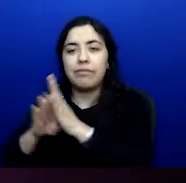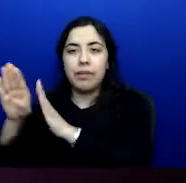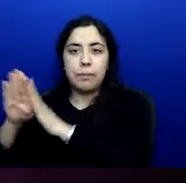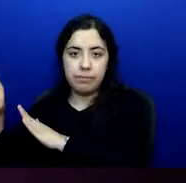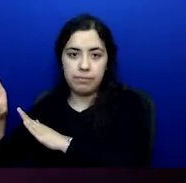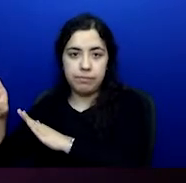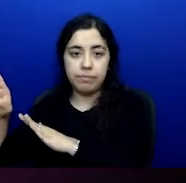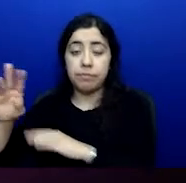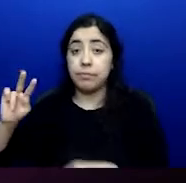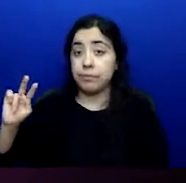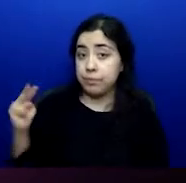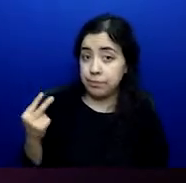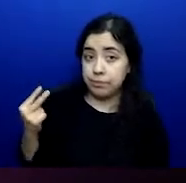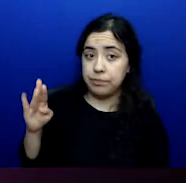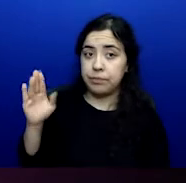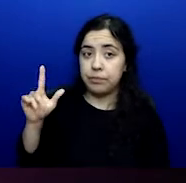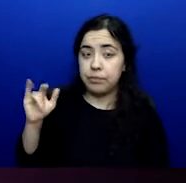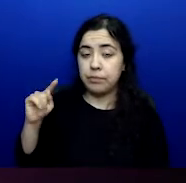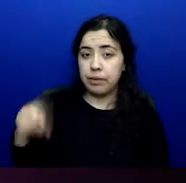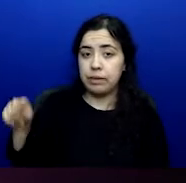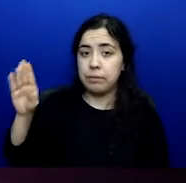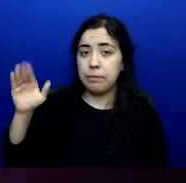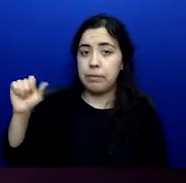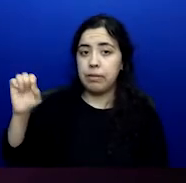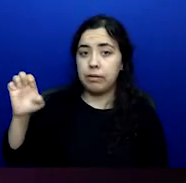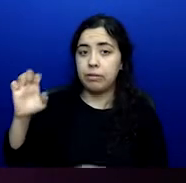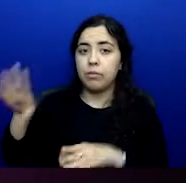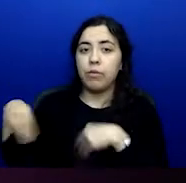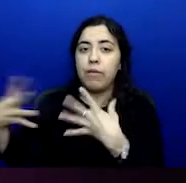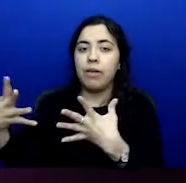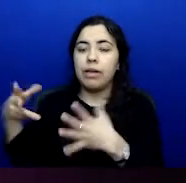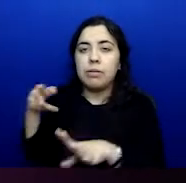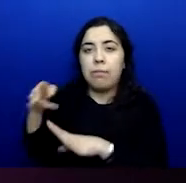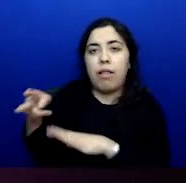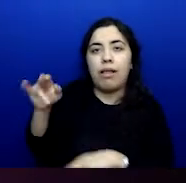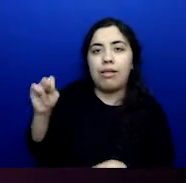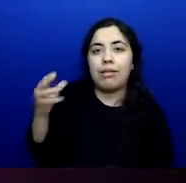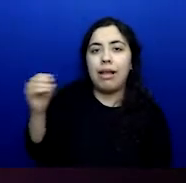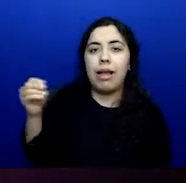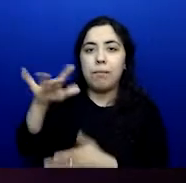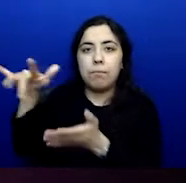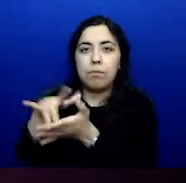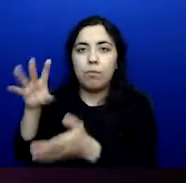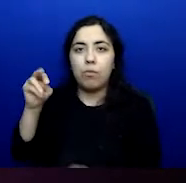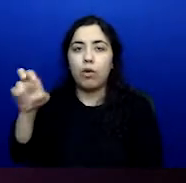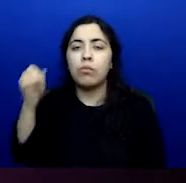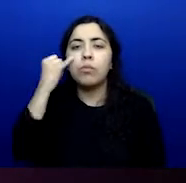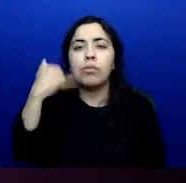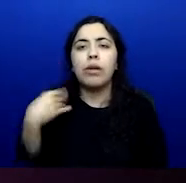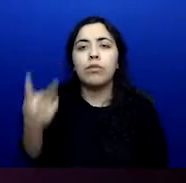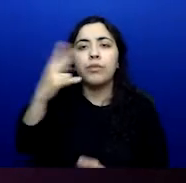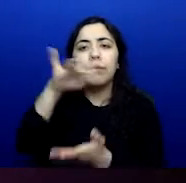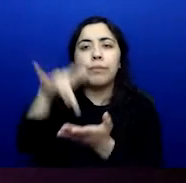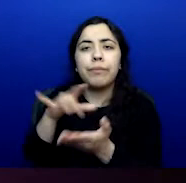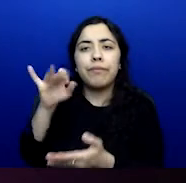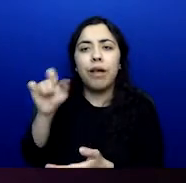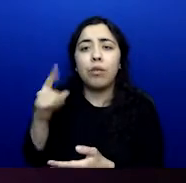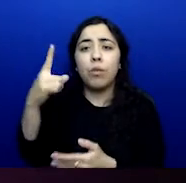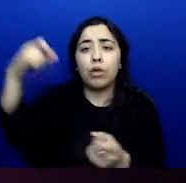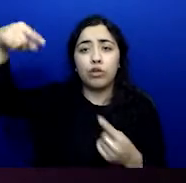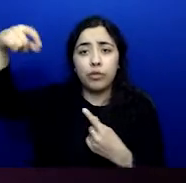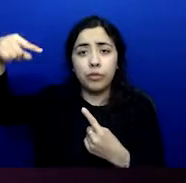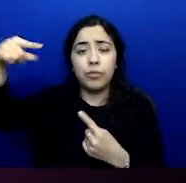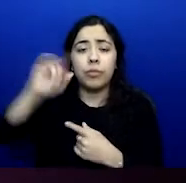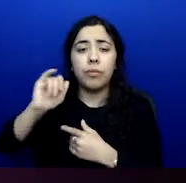Secondly, Blitz Base provides plugins and middleware. You have two setup files, one for the server